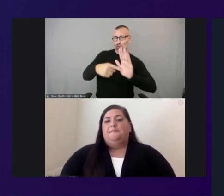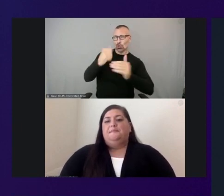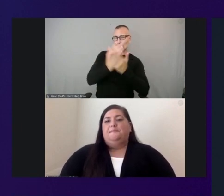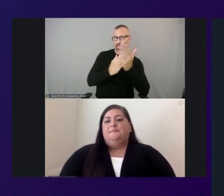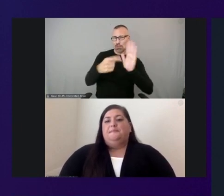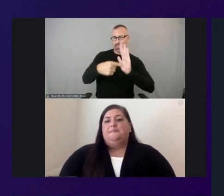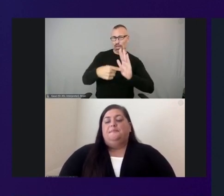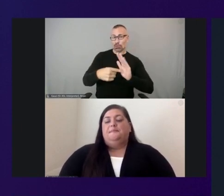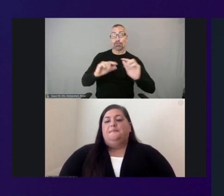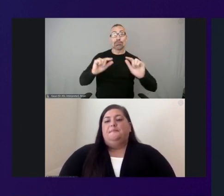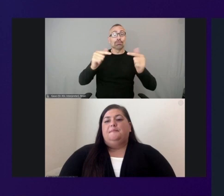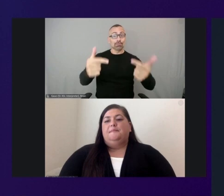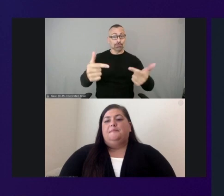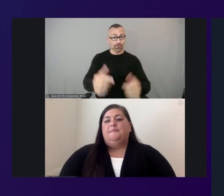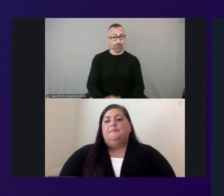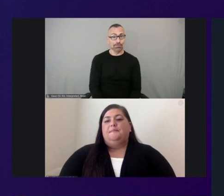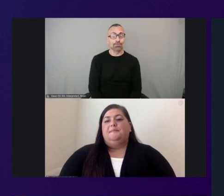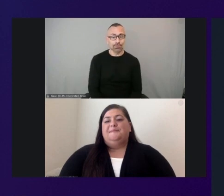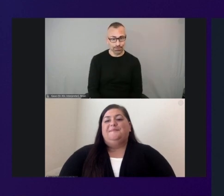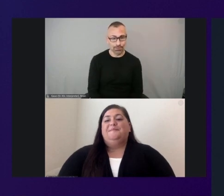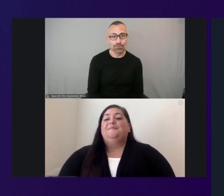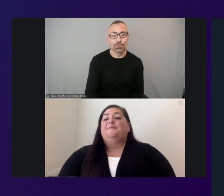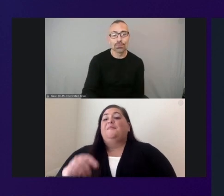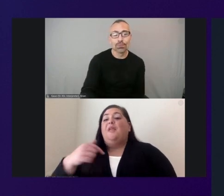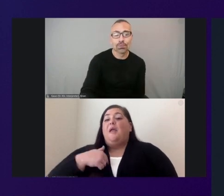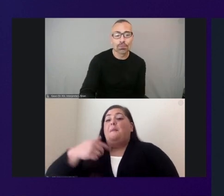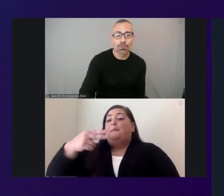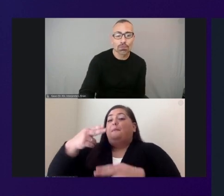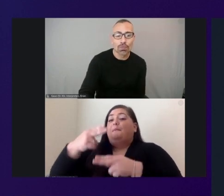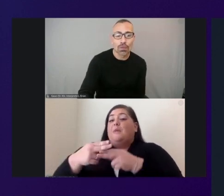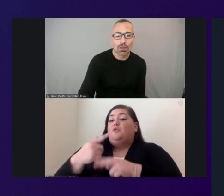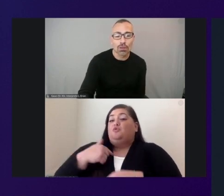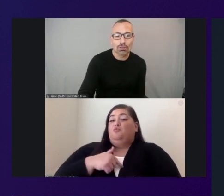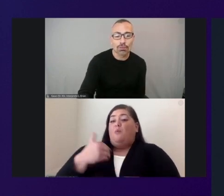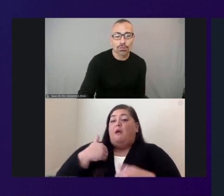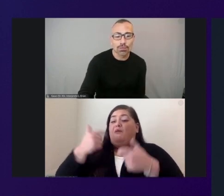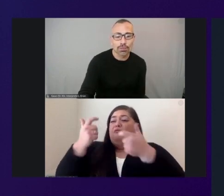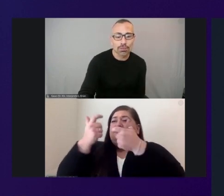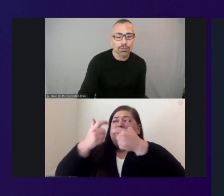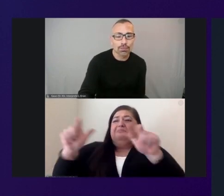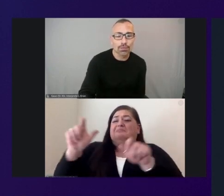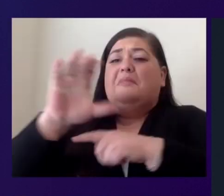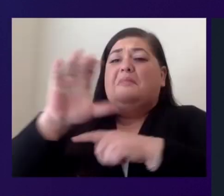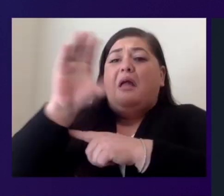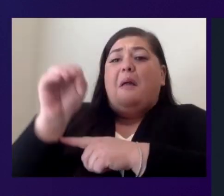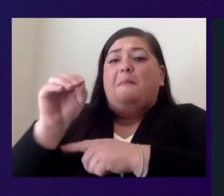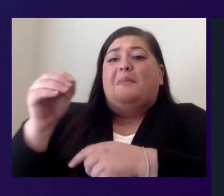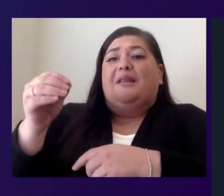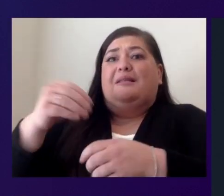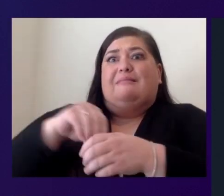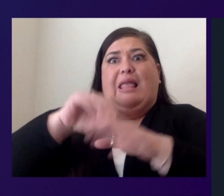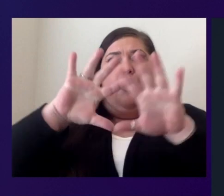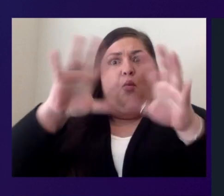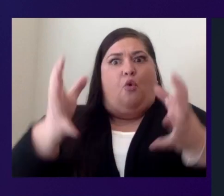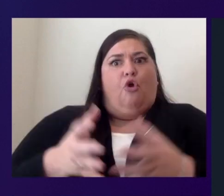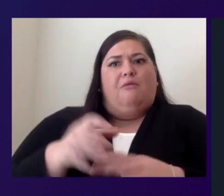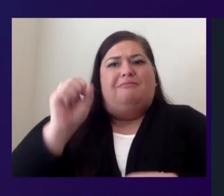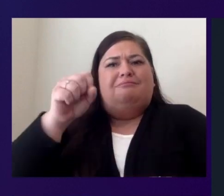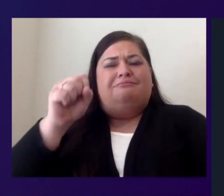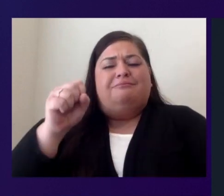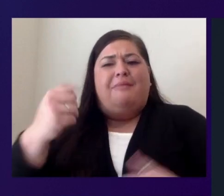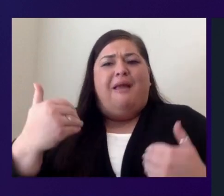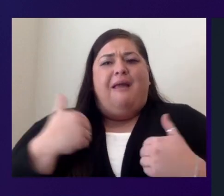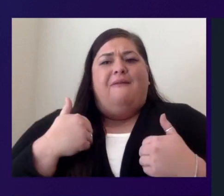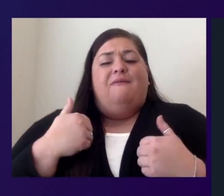base. Not only do we have, as I mentioned, some of the largest companies in the world, Fortune 500, Fortune 5 companies,